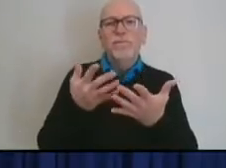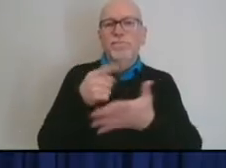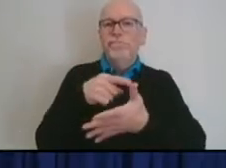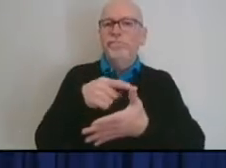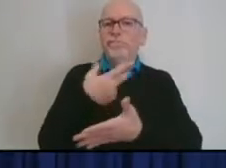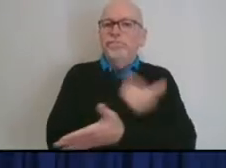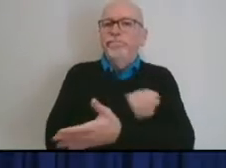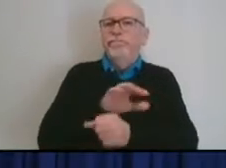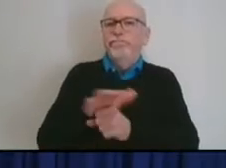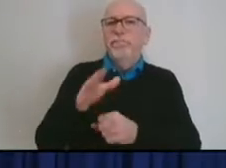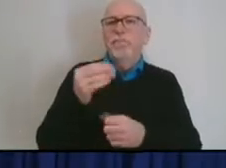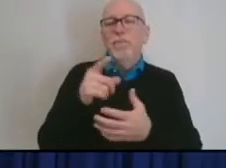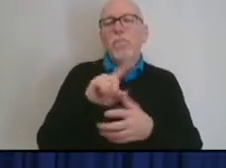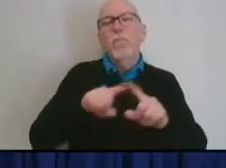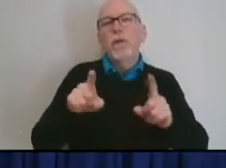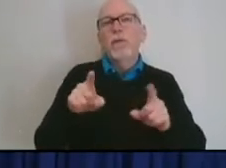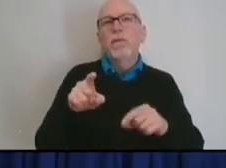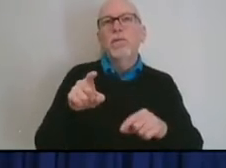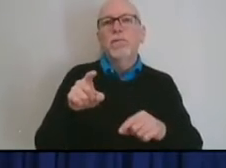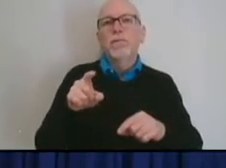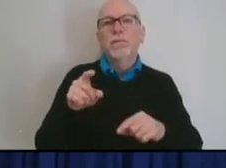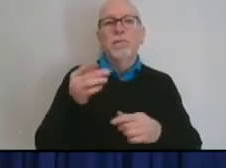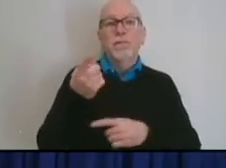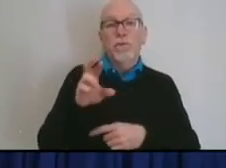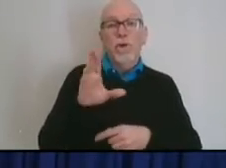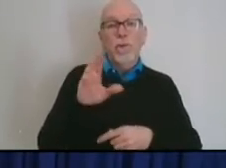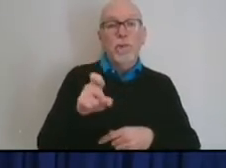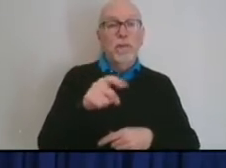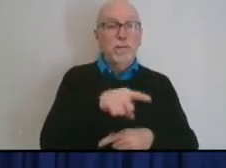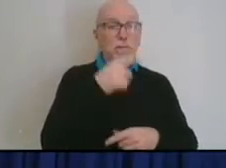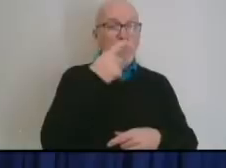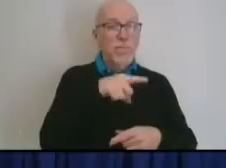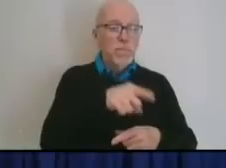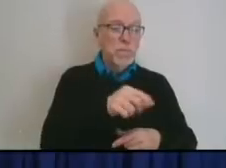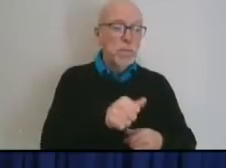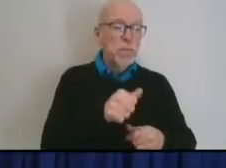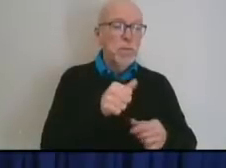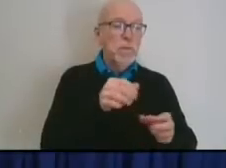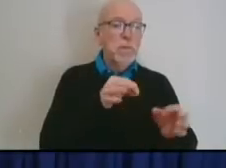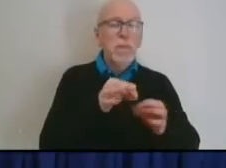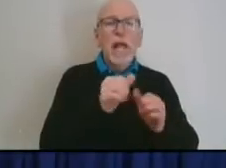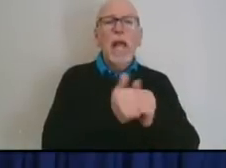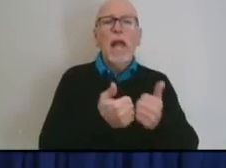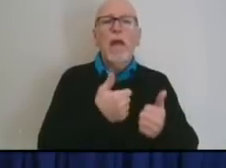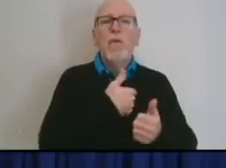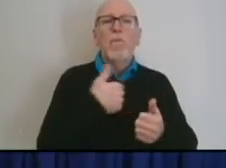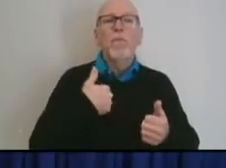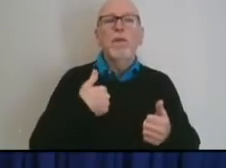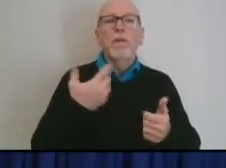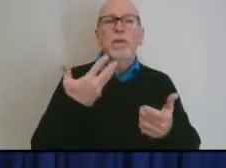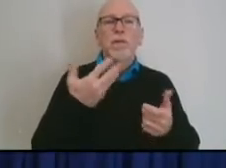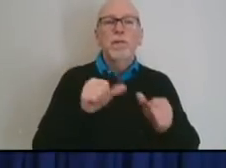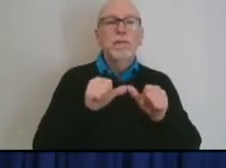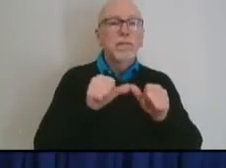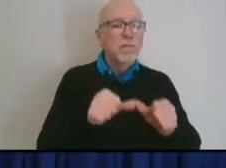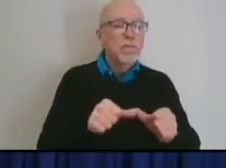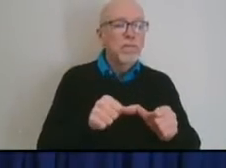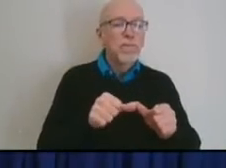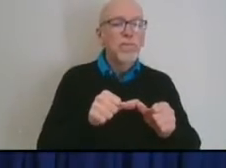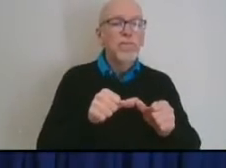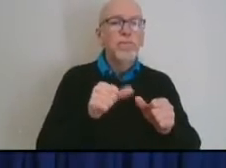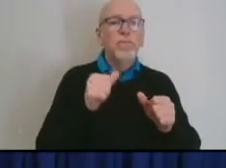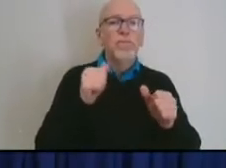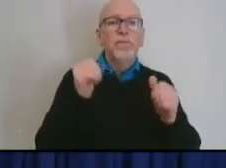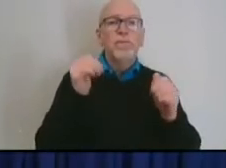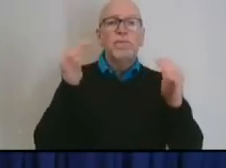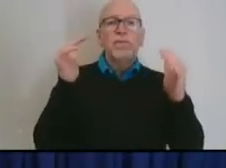the equation, but you might, Dr. Box, just go back about, how we're continuing to step down into